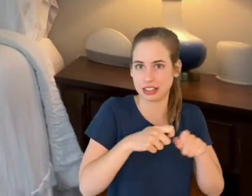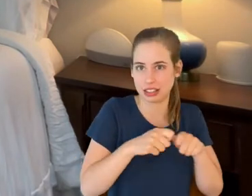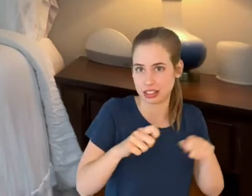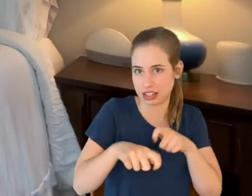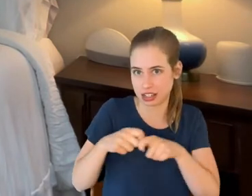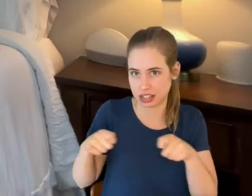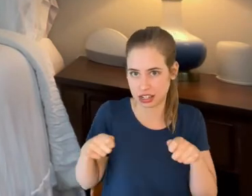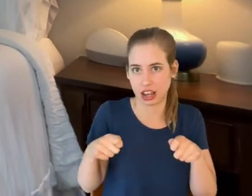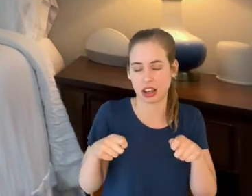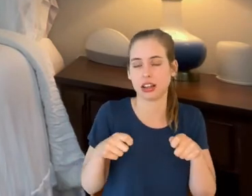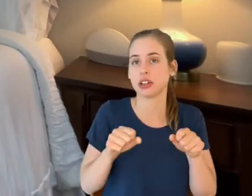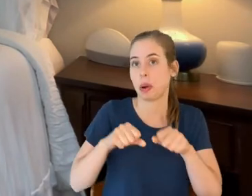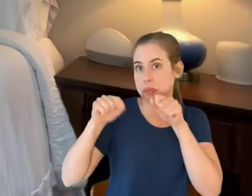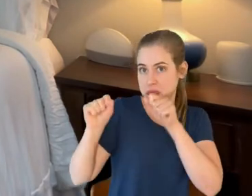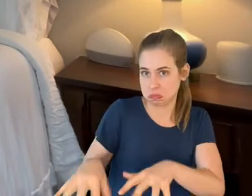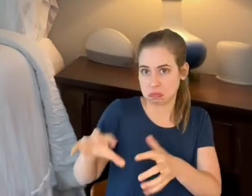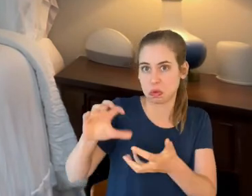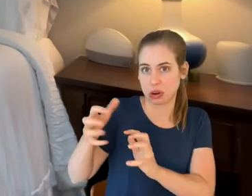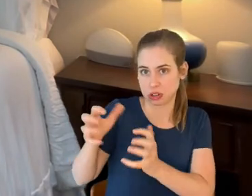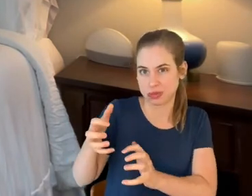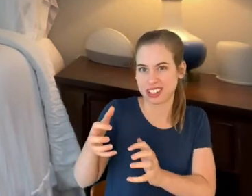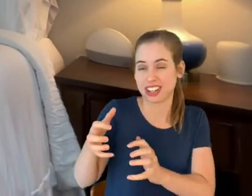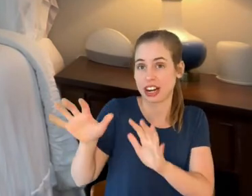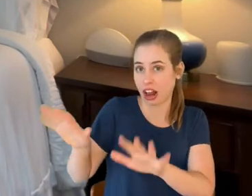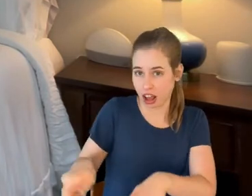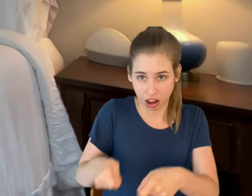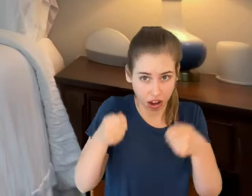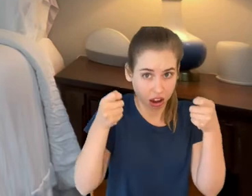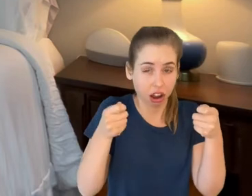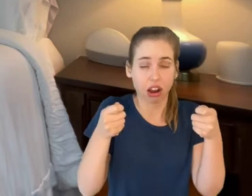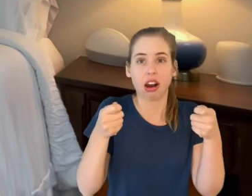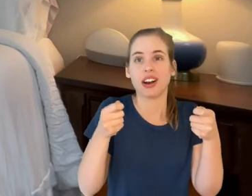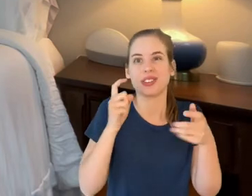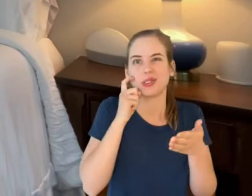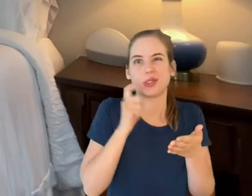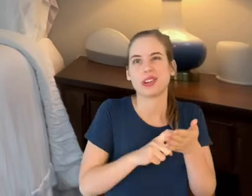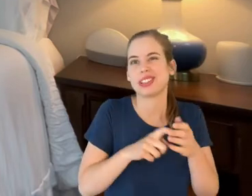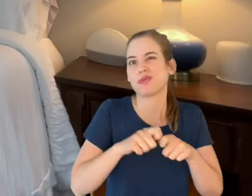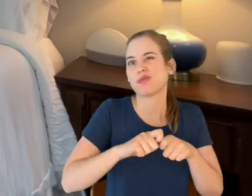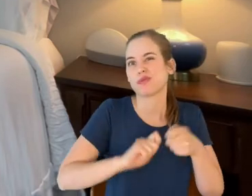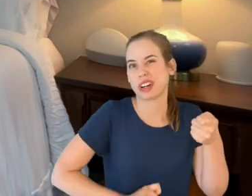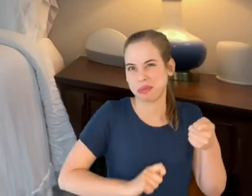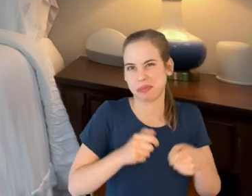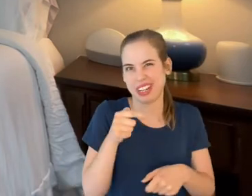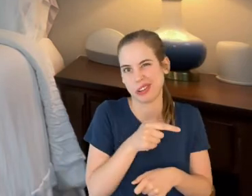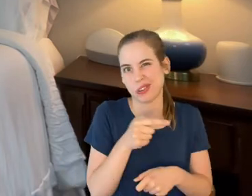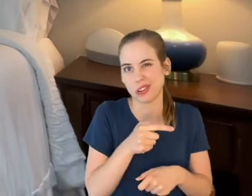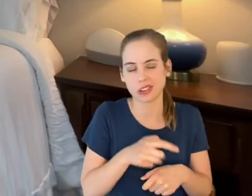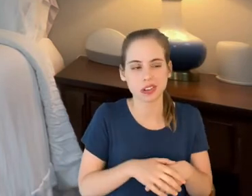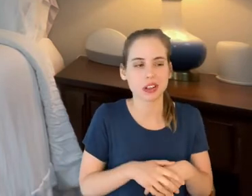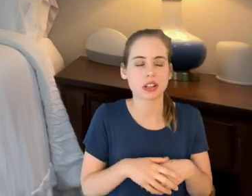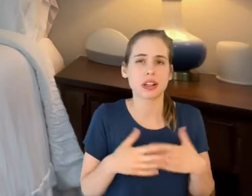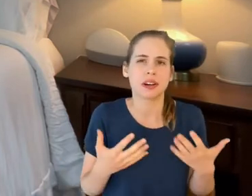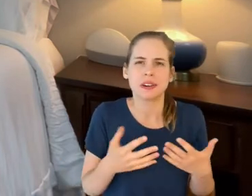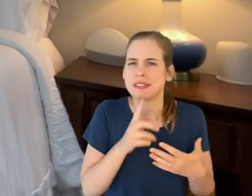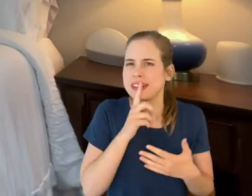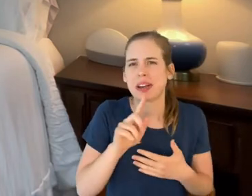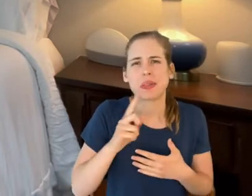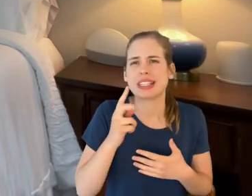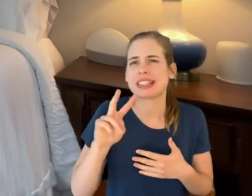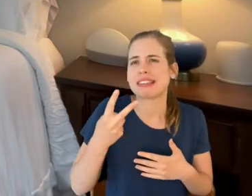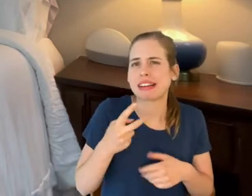when it came out, this was ripped. And I was really surprised. It was, I think, like the second time we had washed